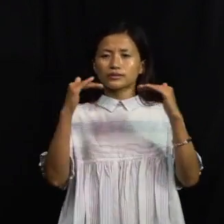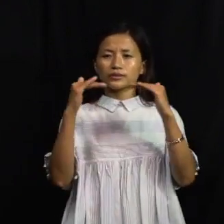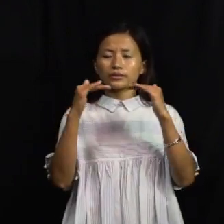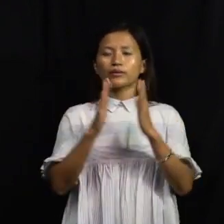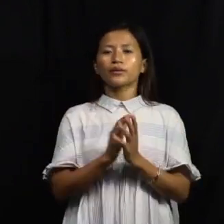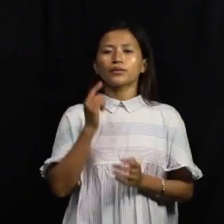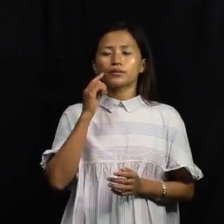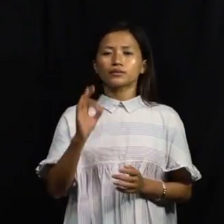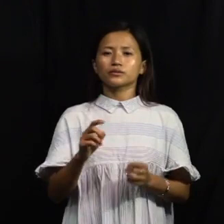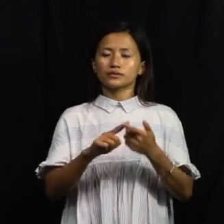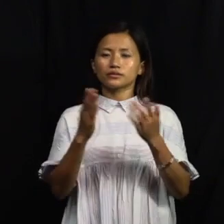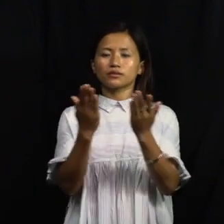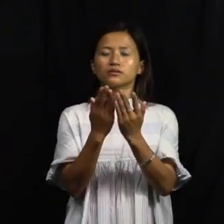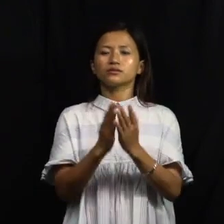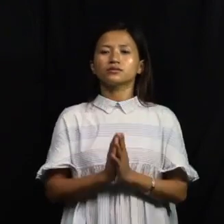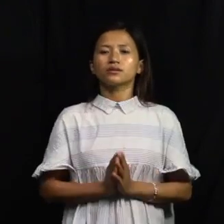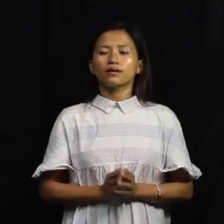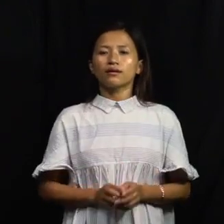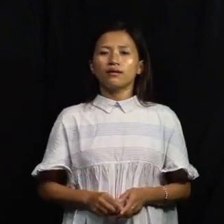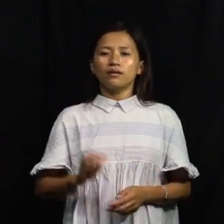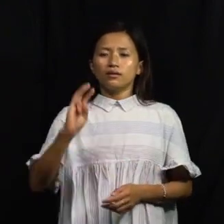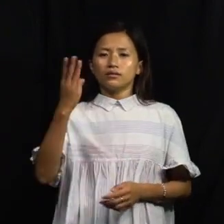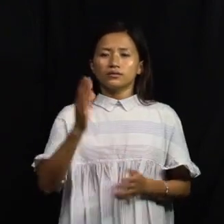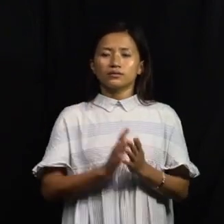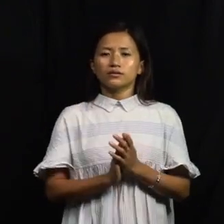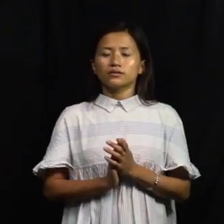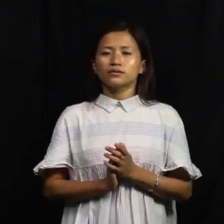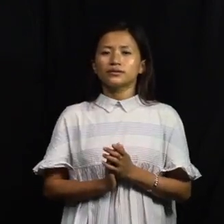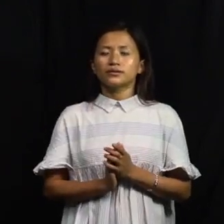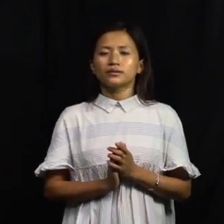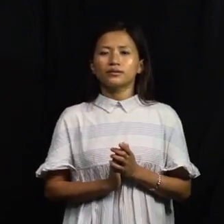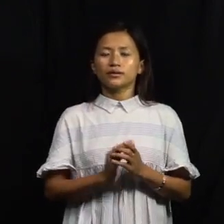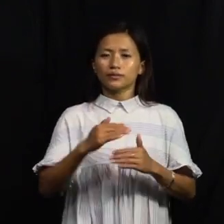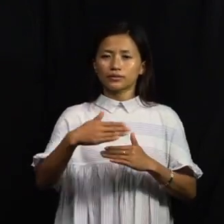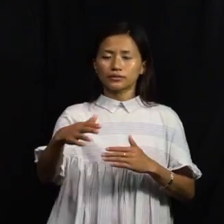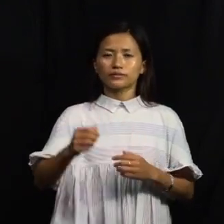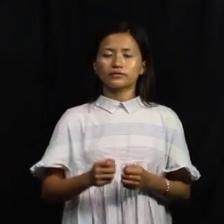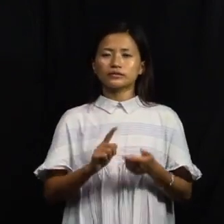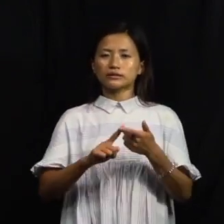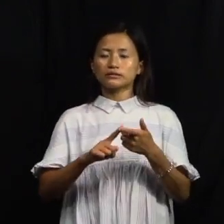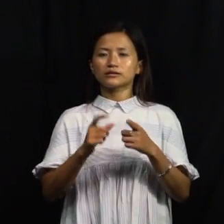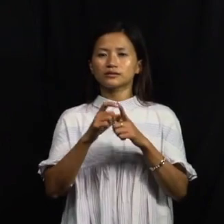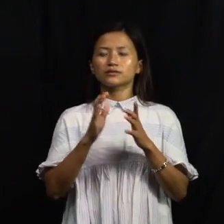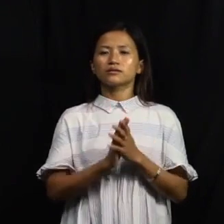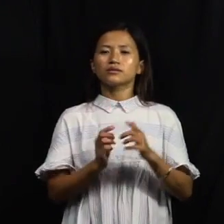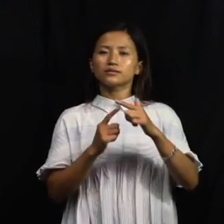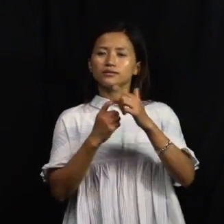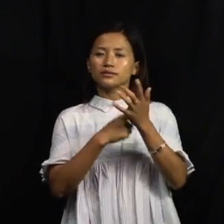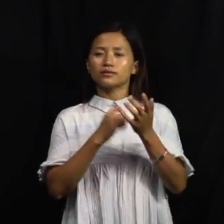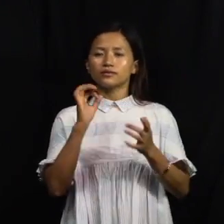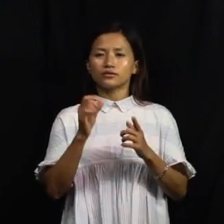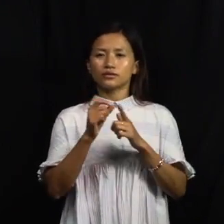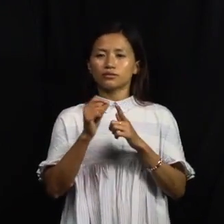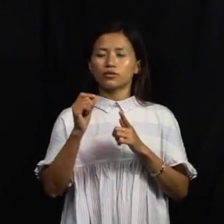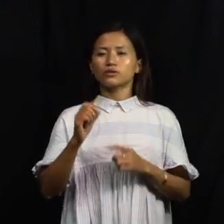of education. Okay, now the third and the most important process of education is the tripolar process